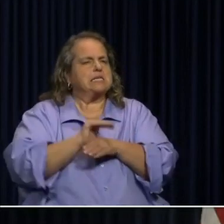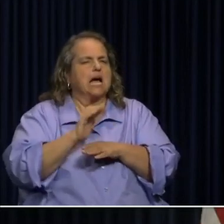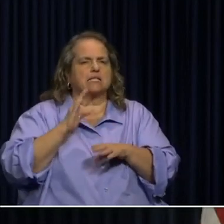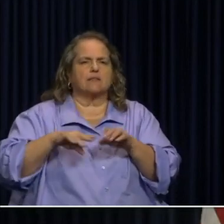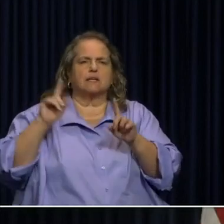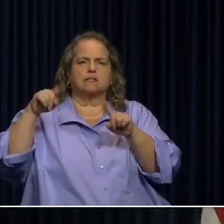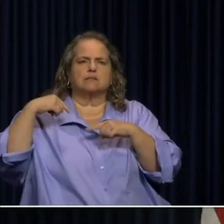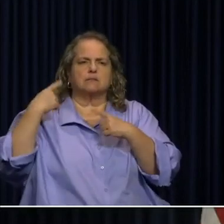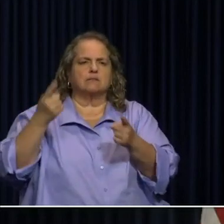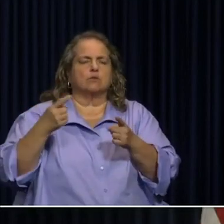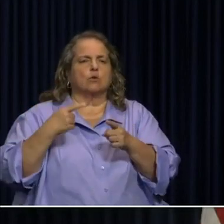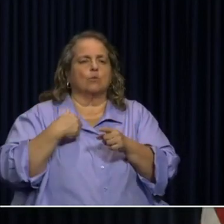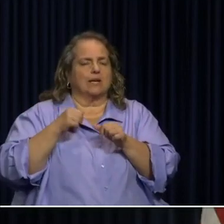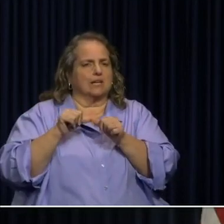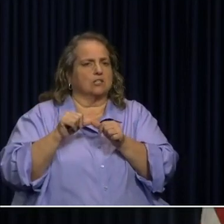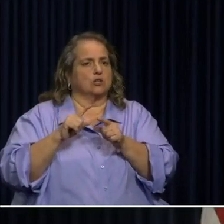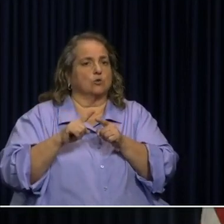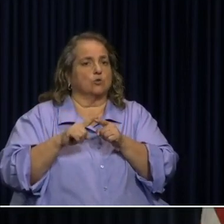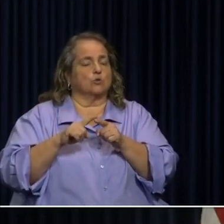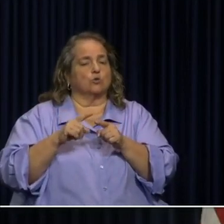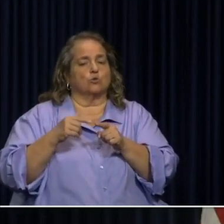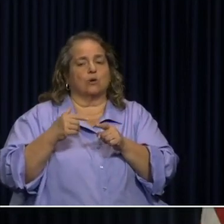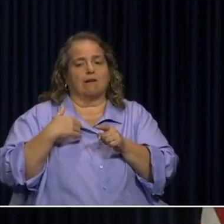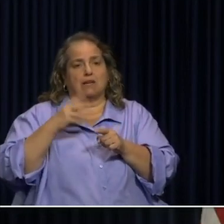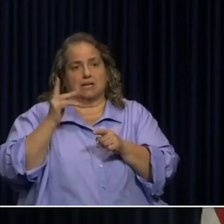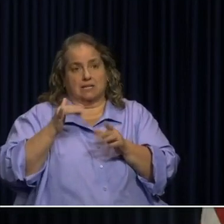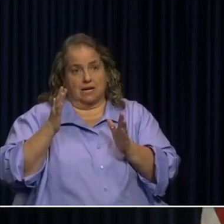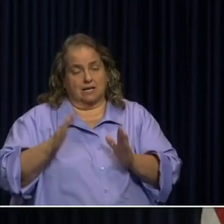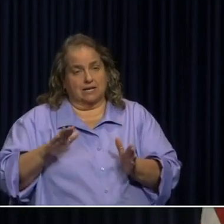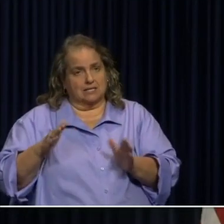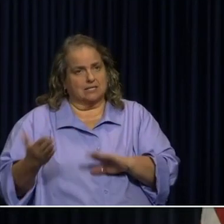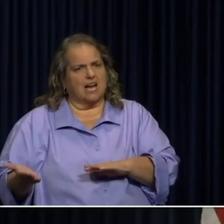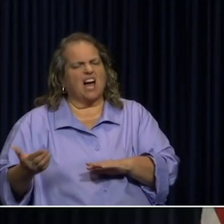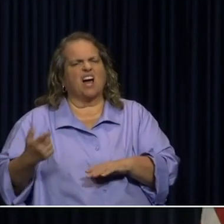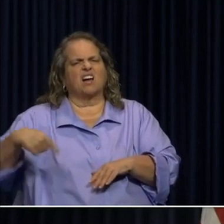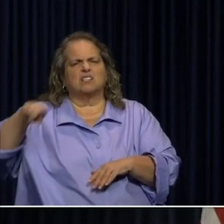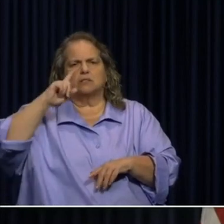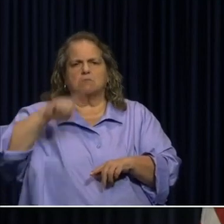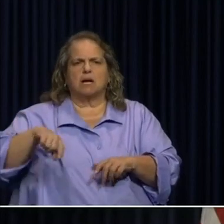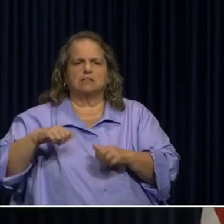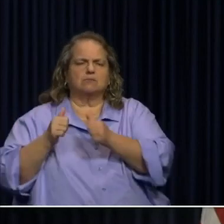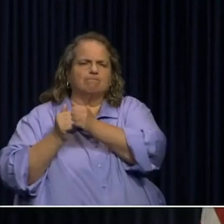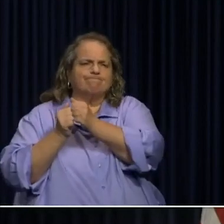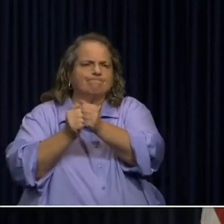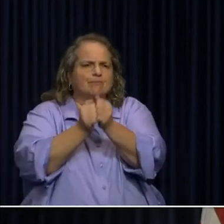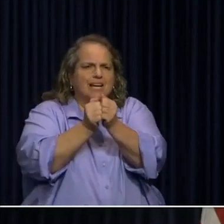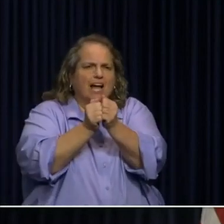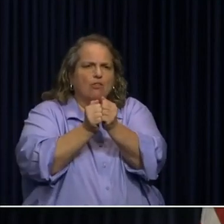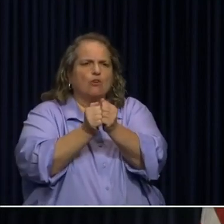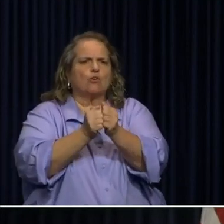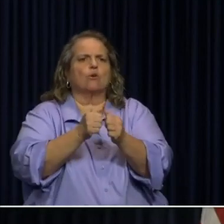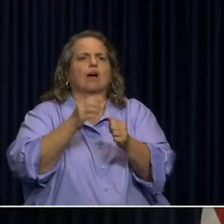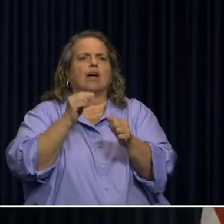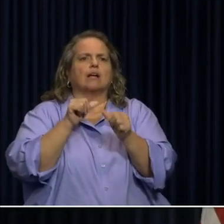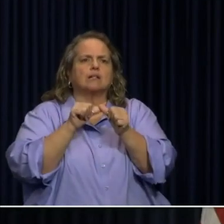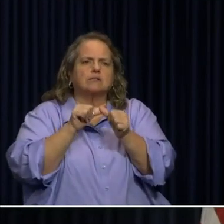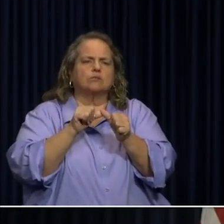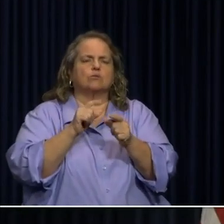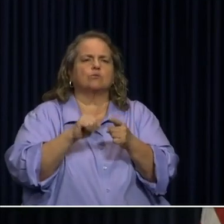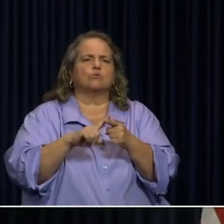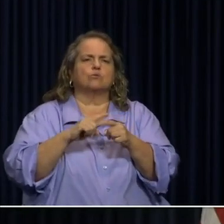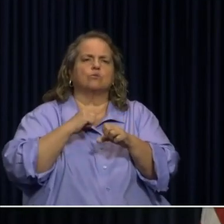we continue to lose Kentuckians, let's continue to come together. Let's continue to make sure that people know that they are